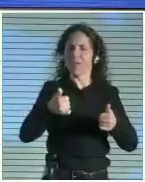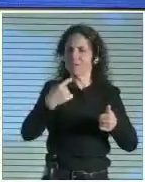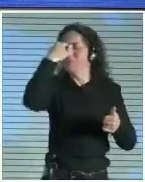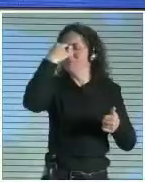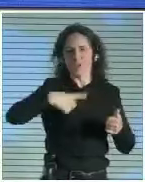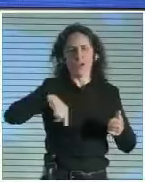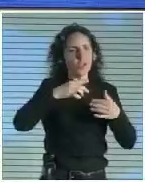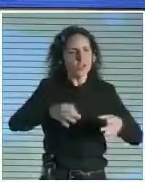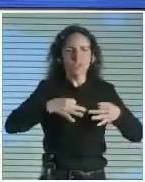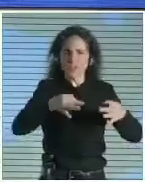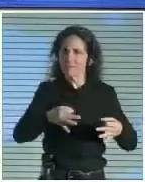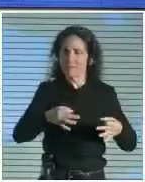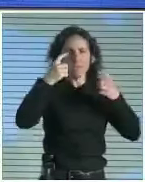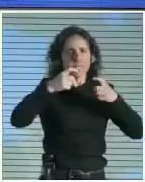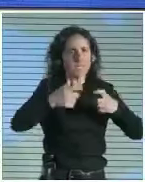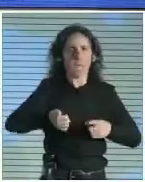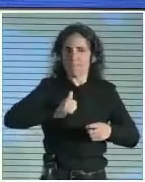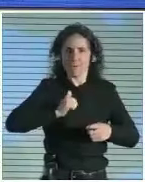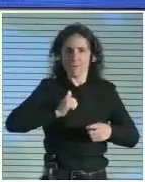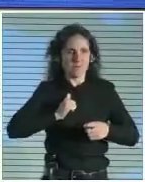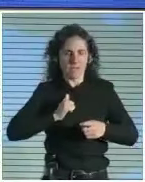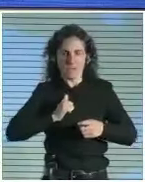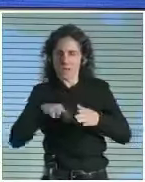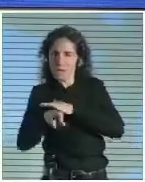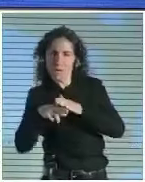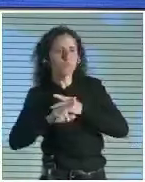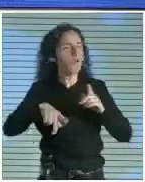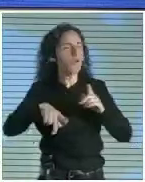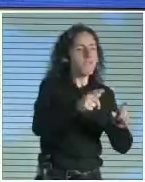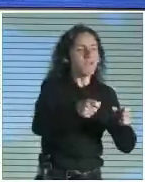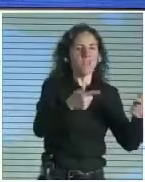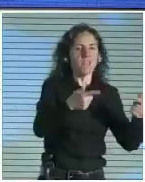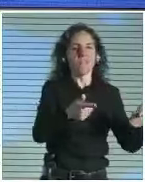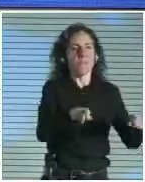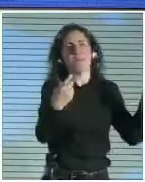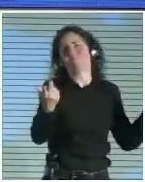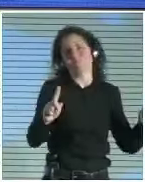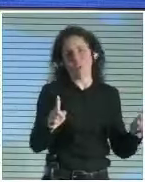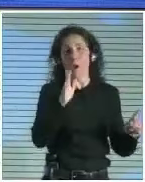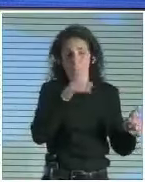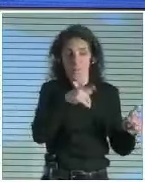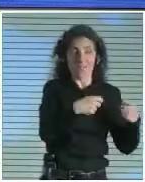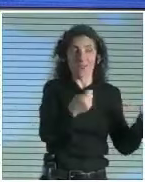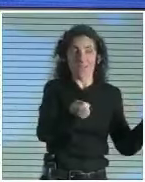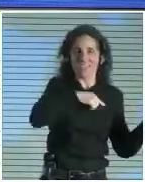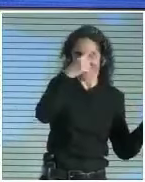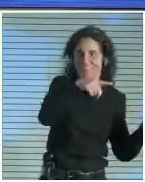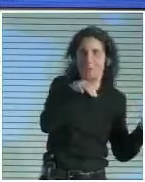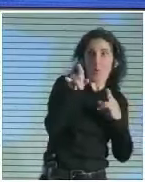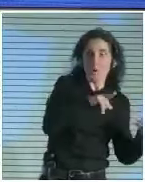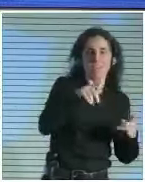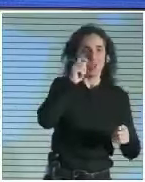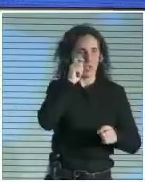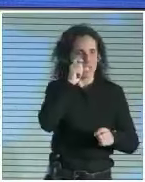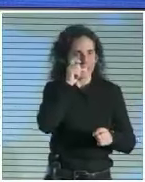whole crisis of the energy levels or economic crisis a little bit, we have to push it more. And maybe here Austria